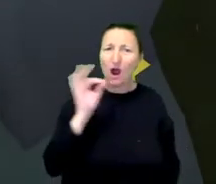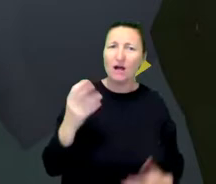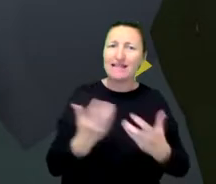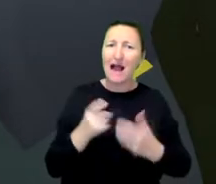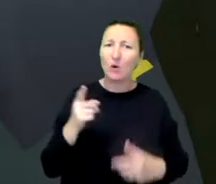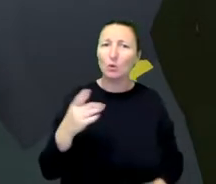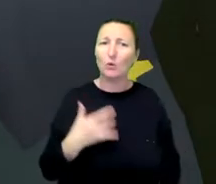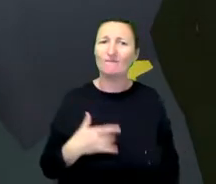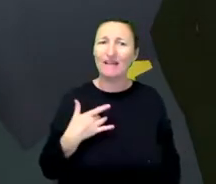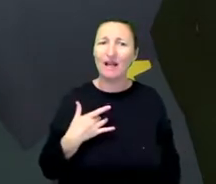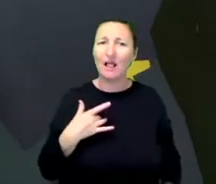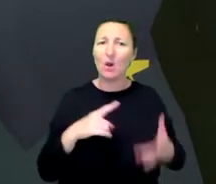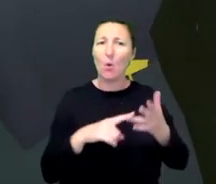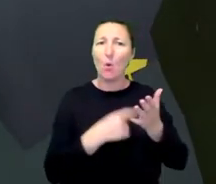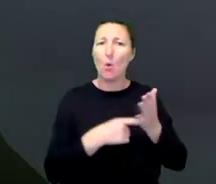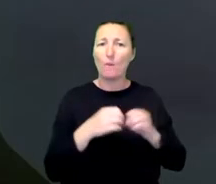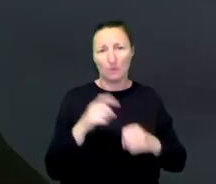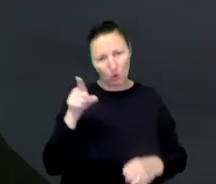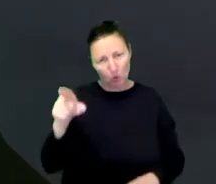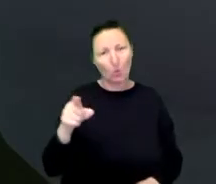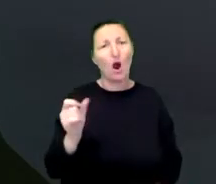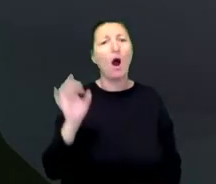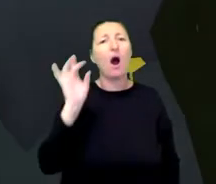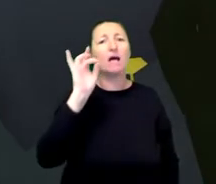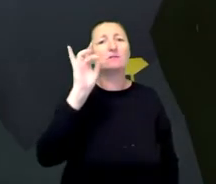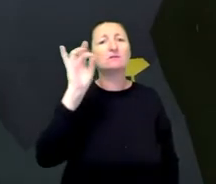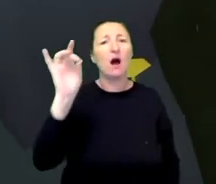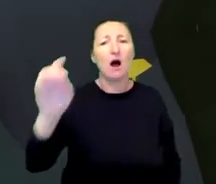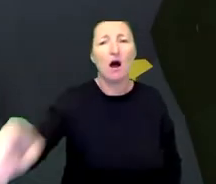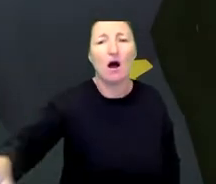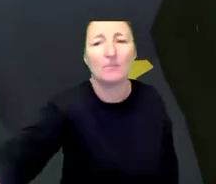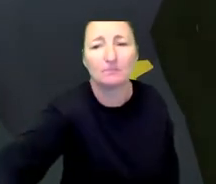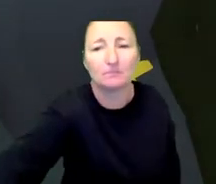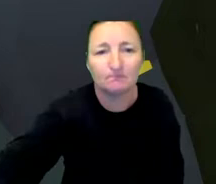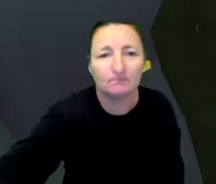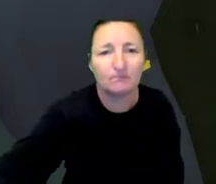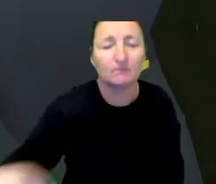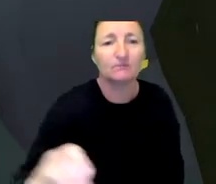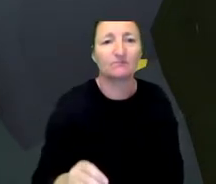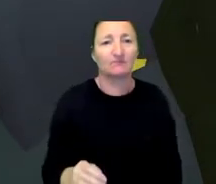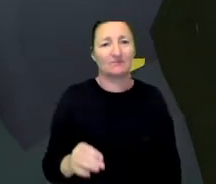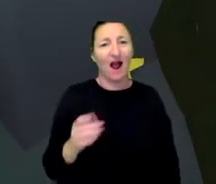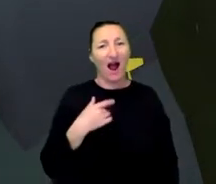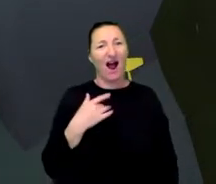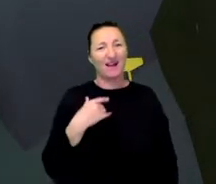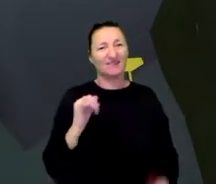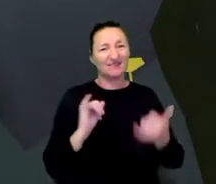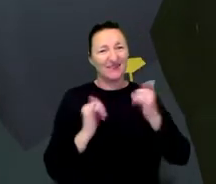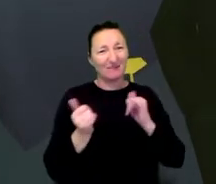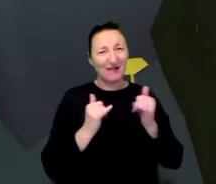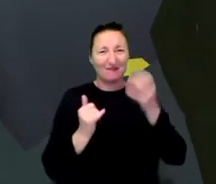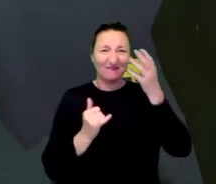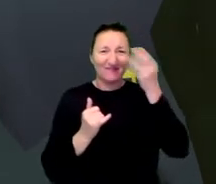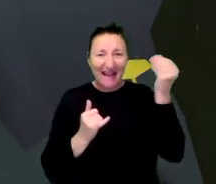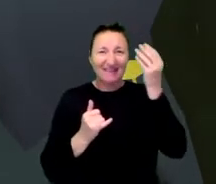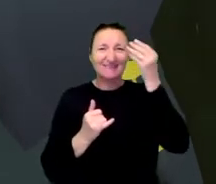star. I don't know. You are a star. I'm slightly taking offense to the fact that I'm forgetful. You always say that. Yeah.